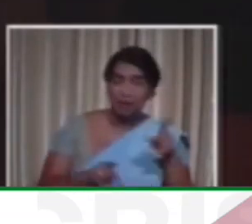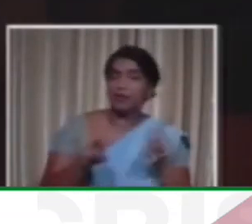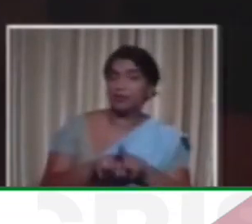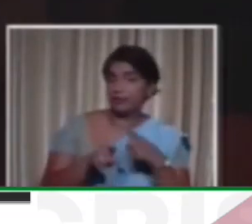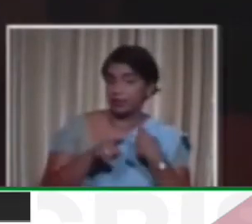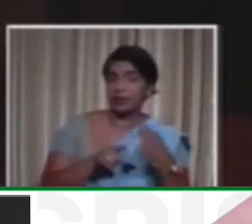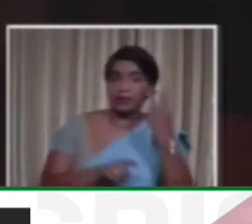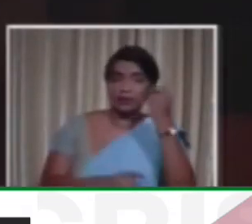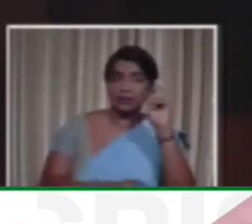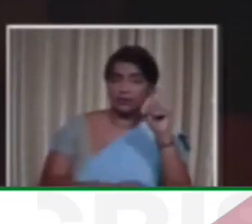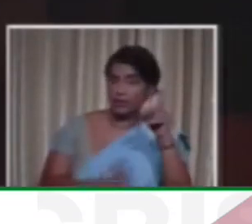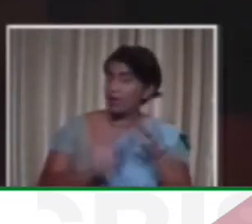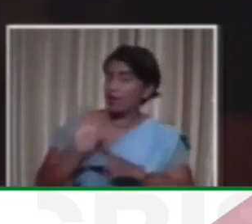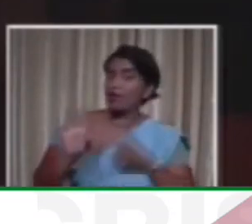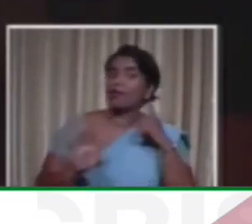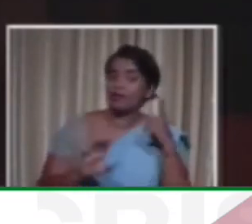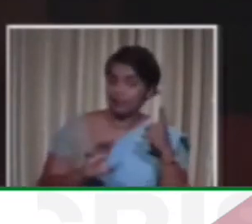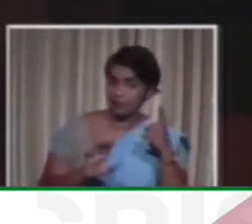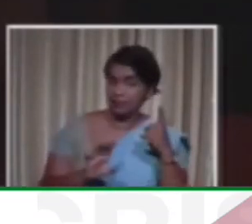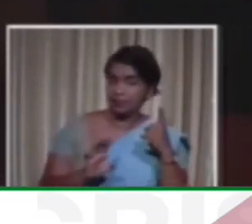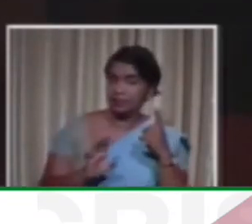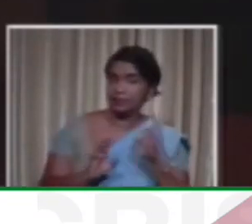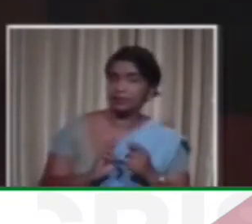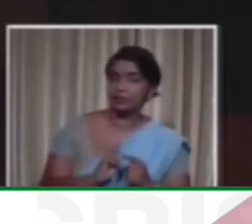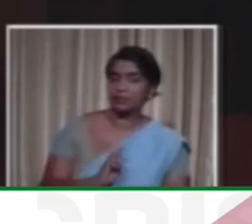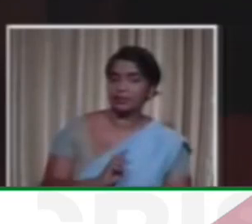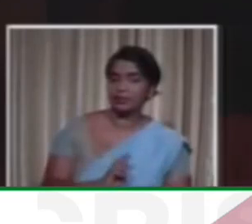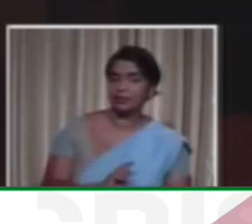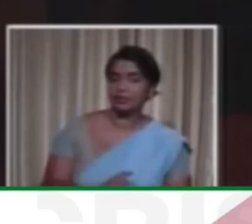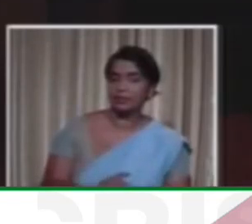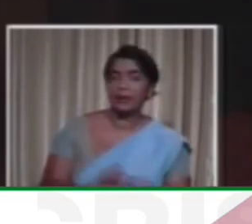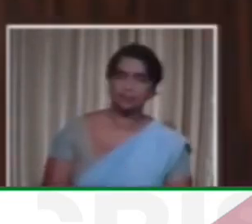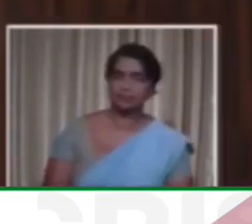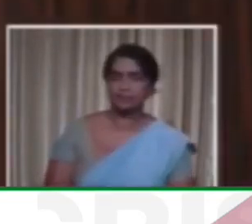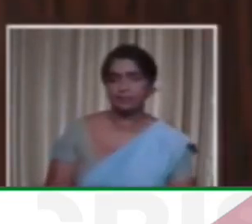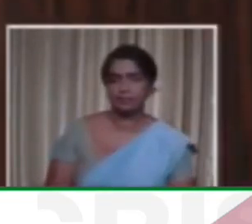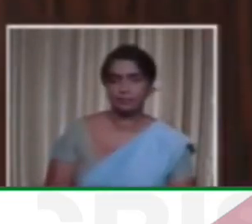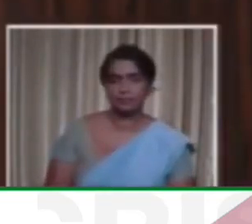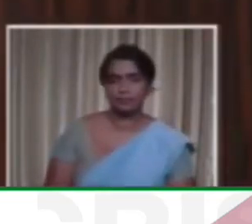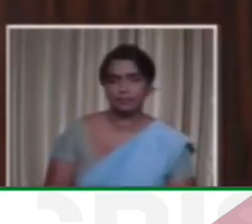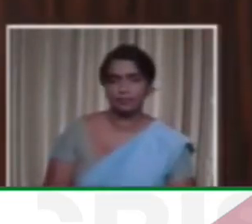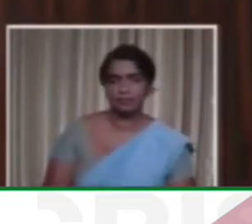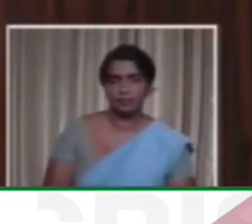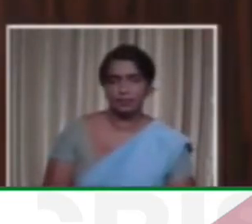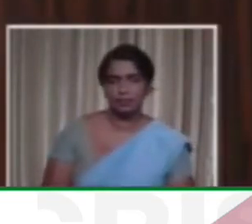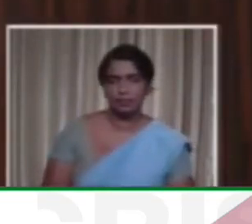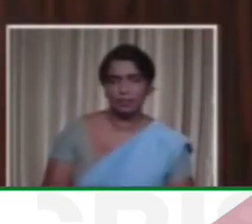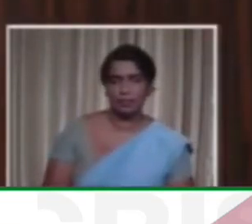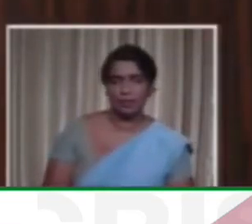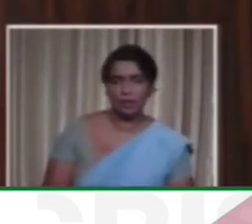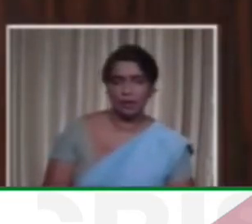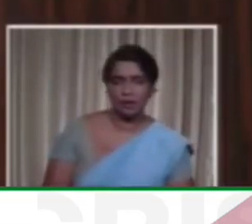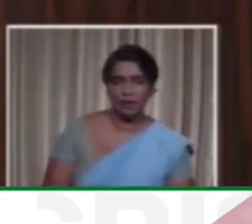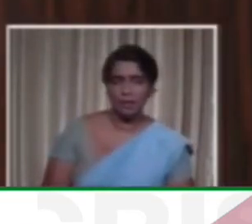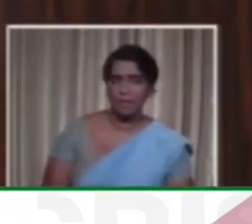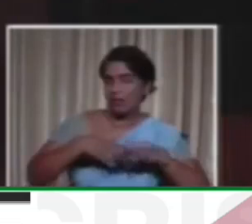of foreign exchange and has sought an emergency bailout from the International Monetary Fund. Inflation and shortages of imported food,